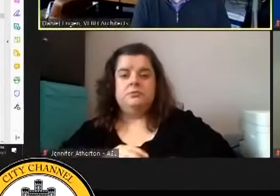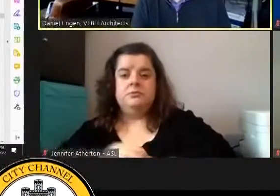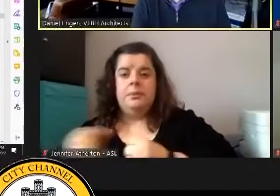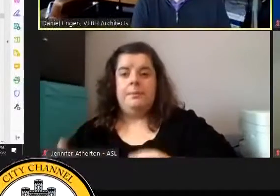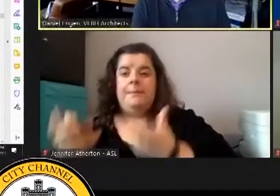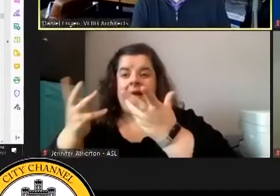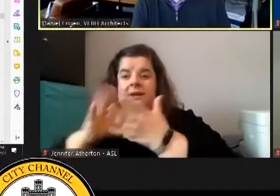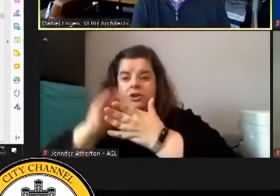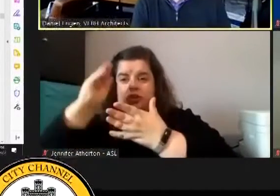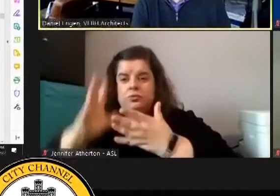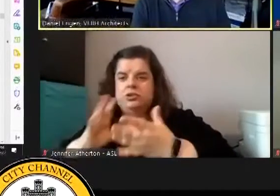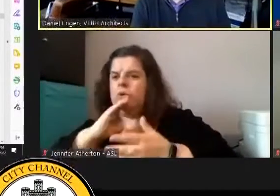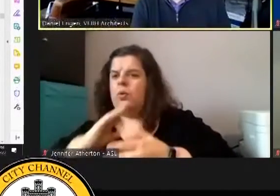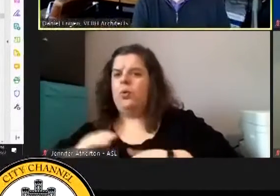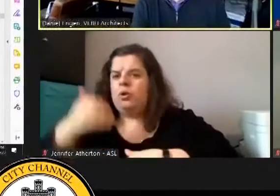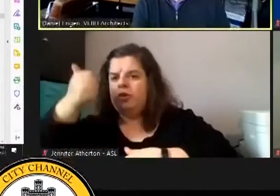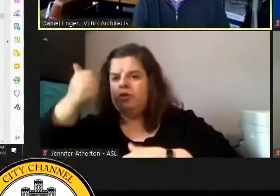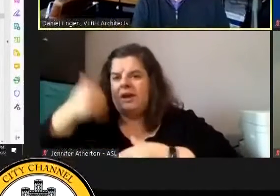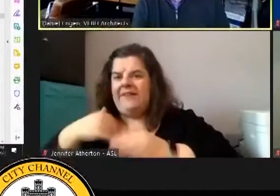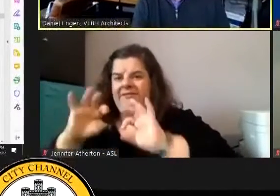and have families.